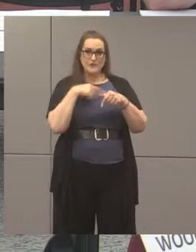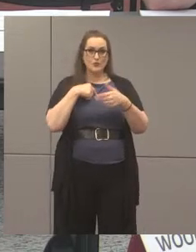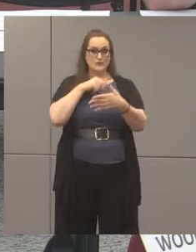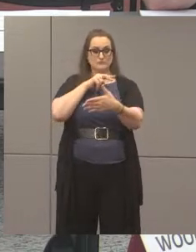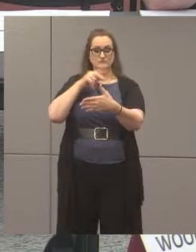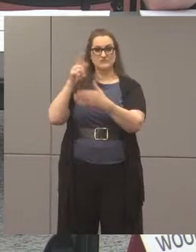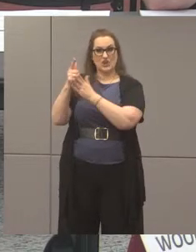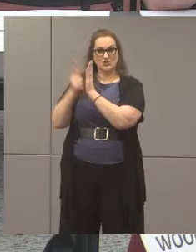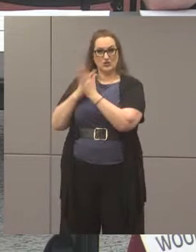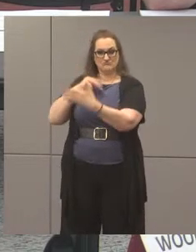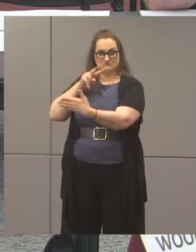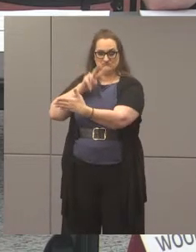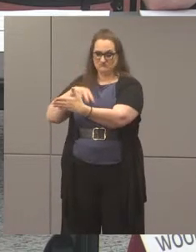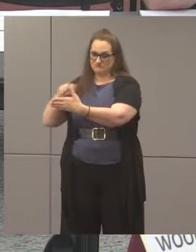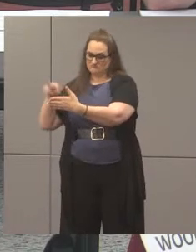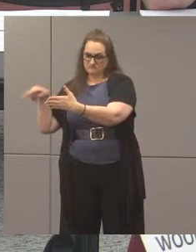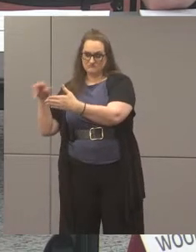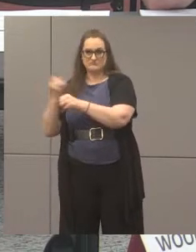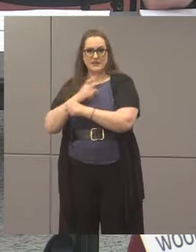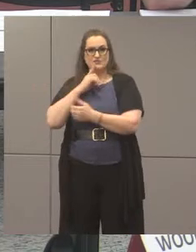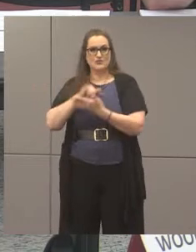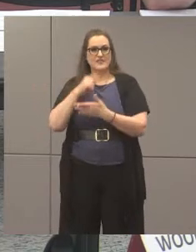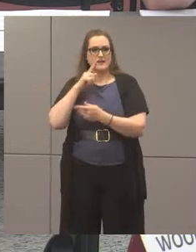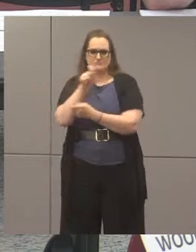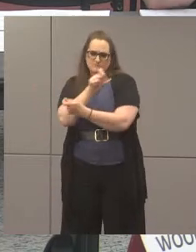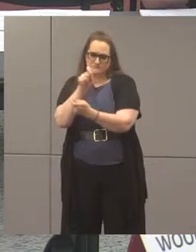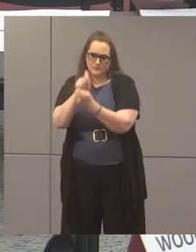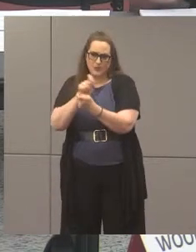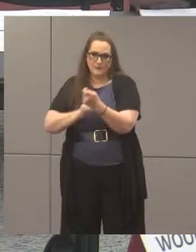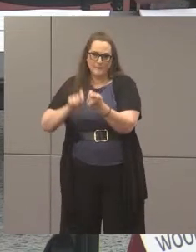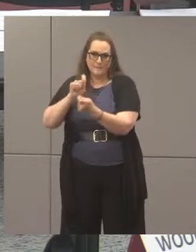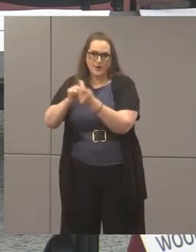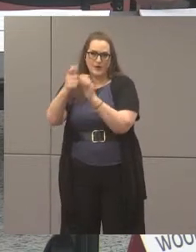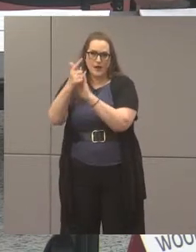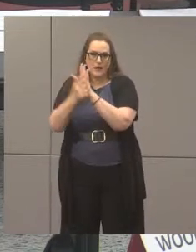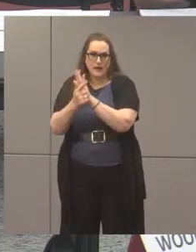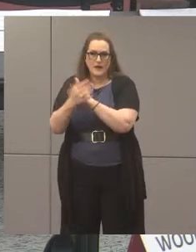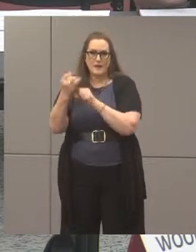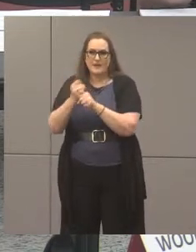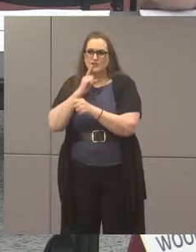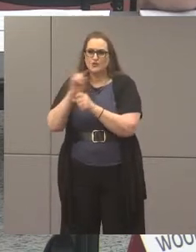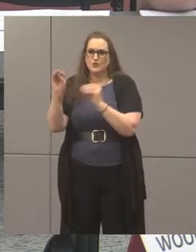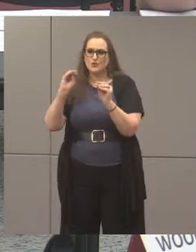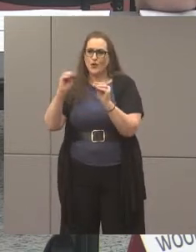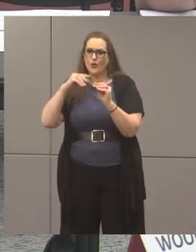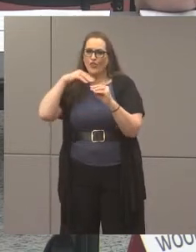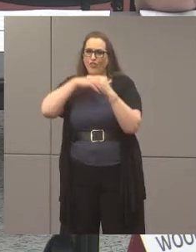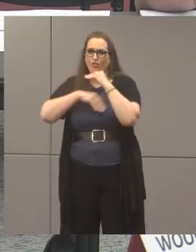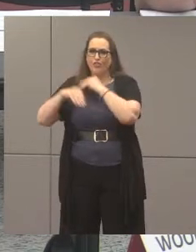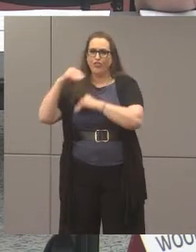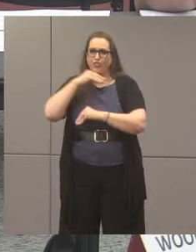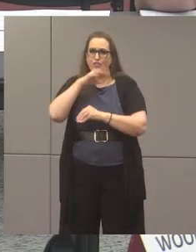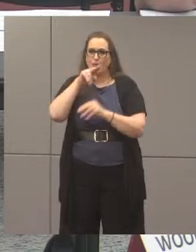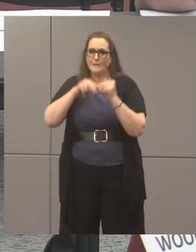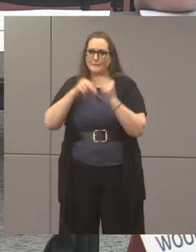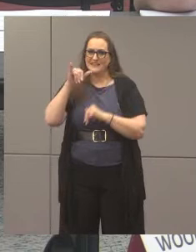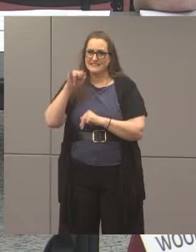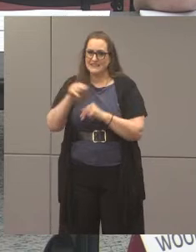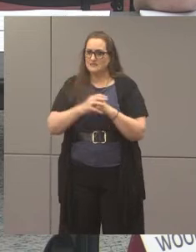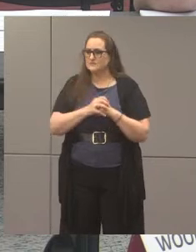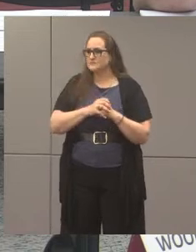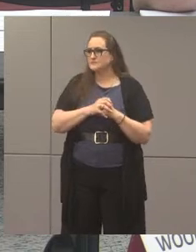reviewed by an attorney, just to make sure that to the letter of the law, there's no slippery business built into it.